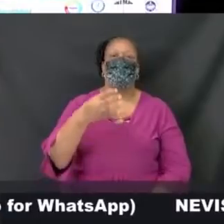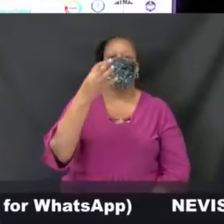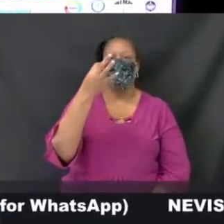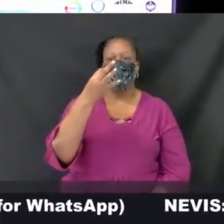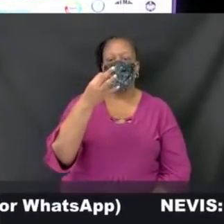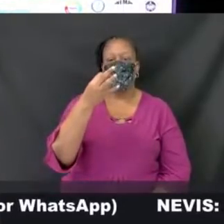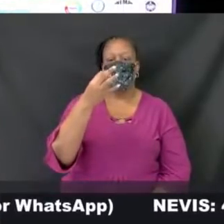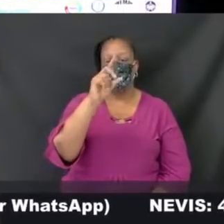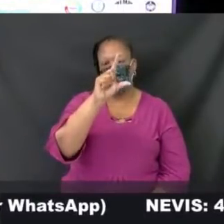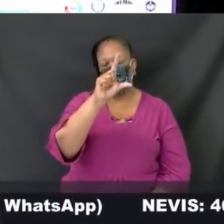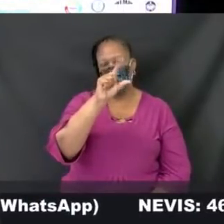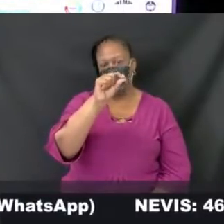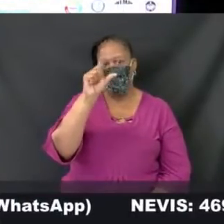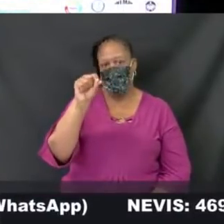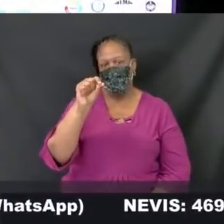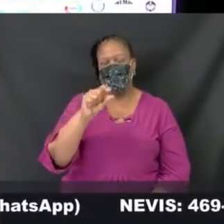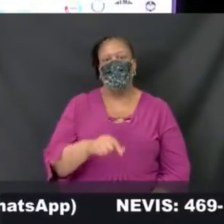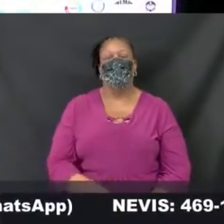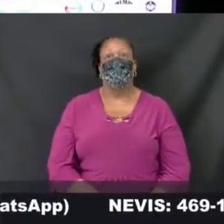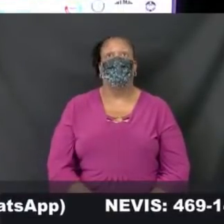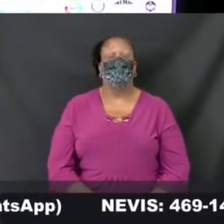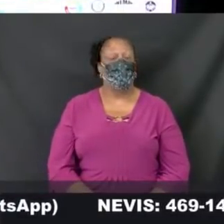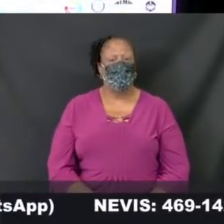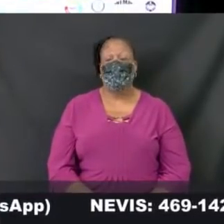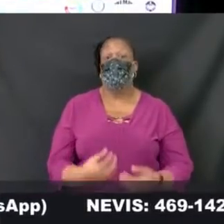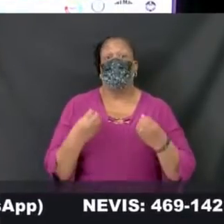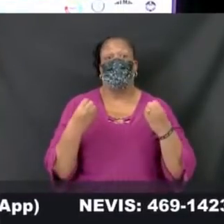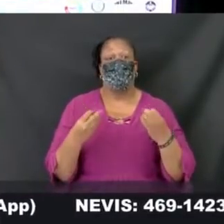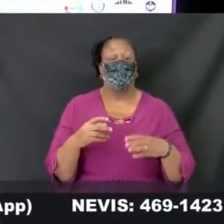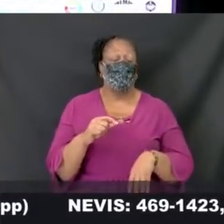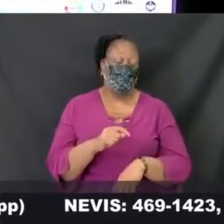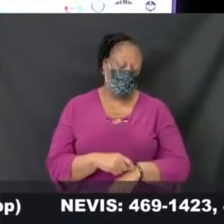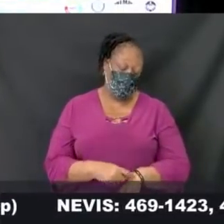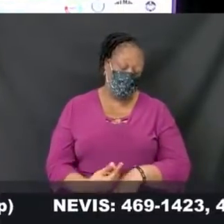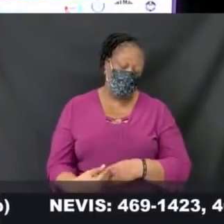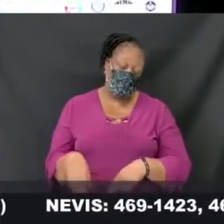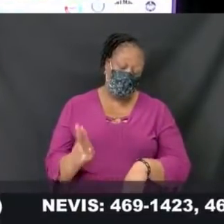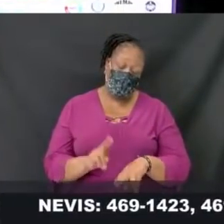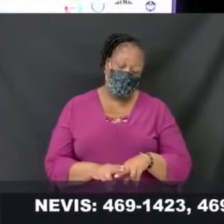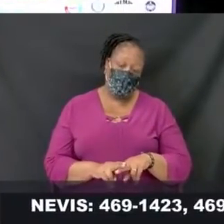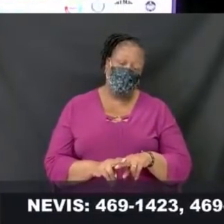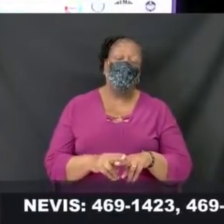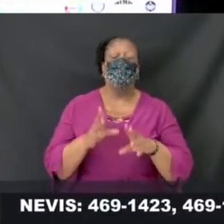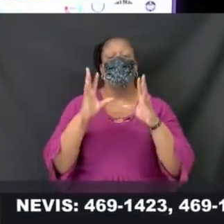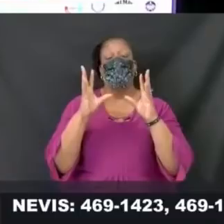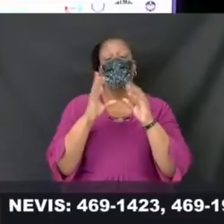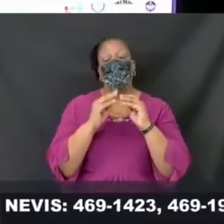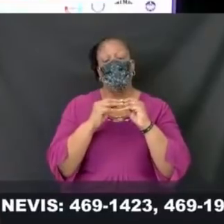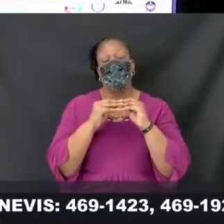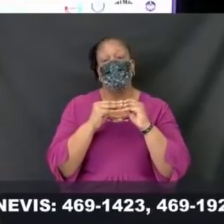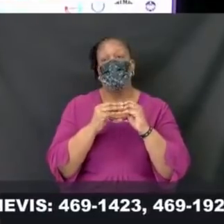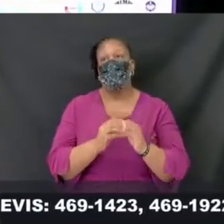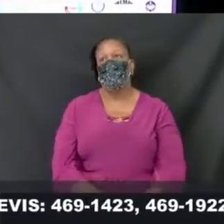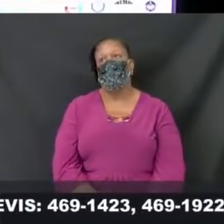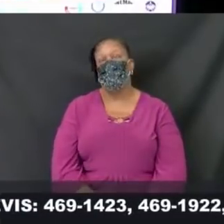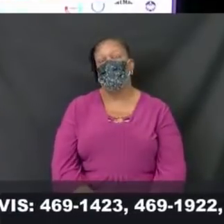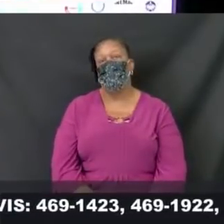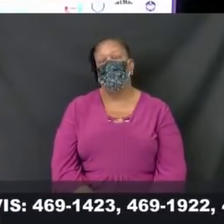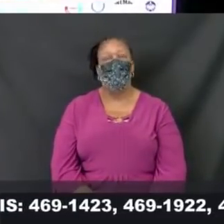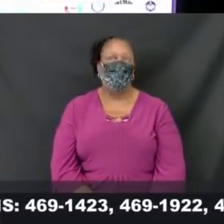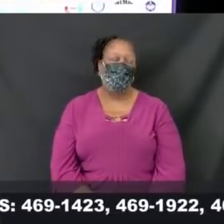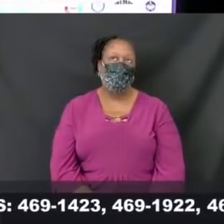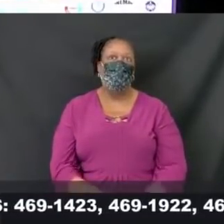And it takes up a lot of time, because sometimes we meet every week. At one point, it was every